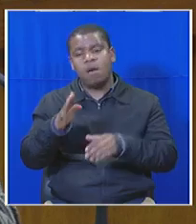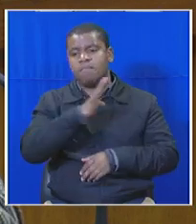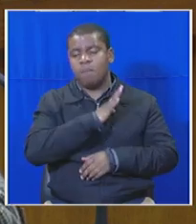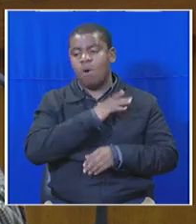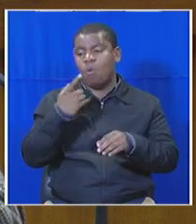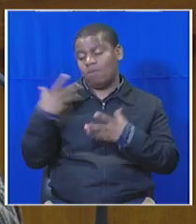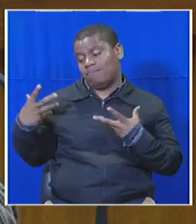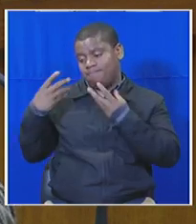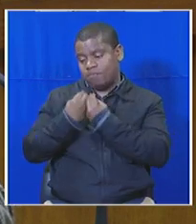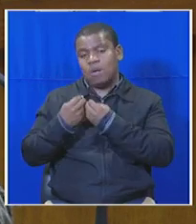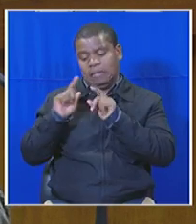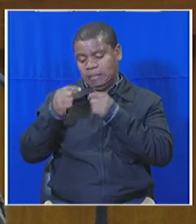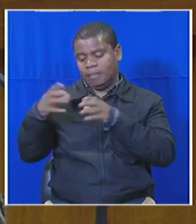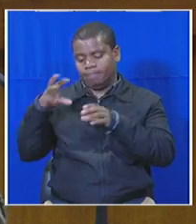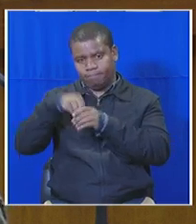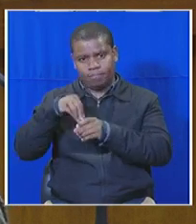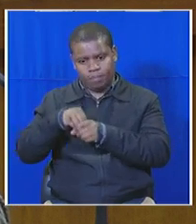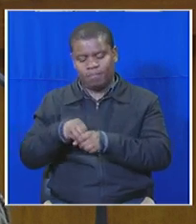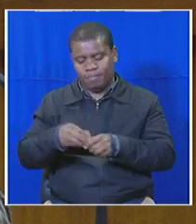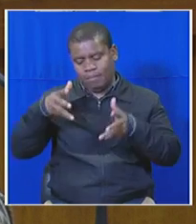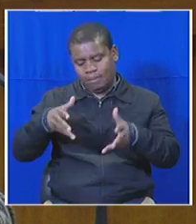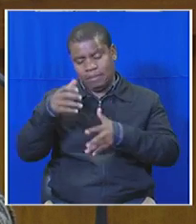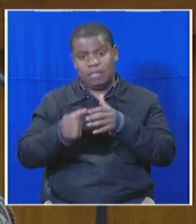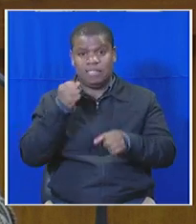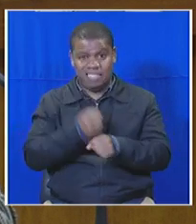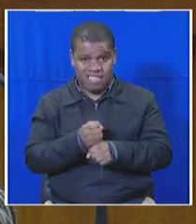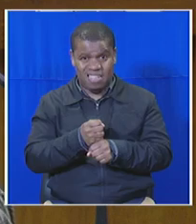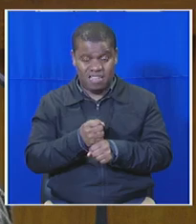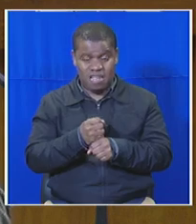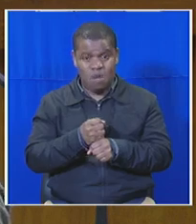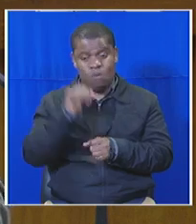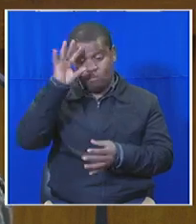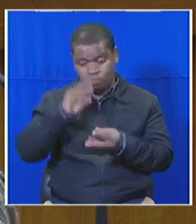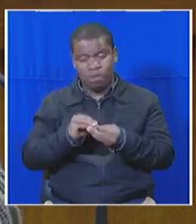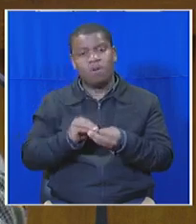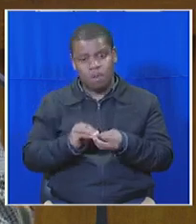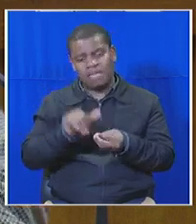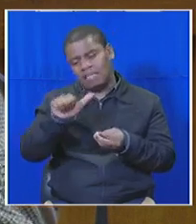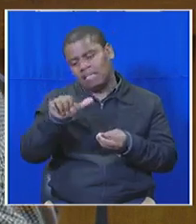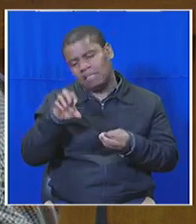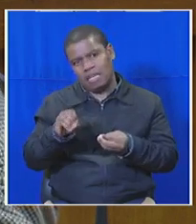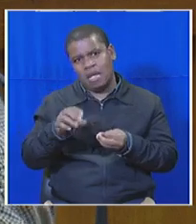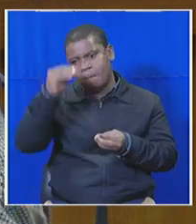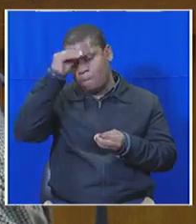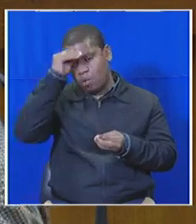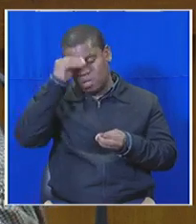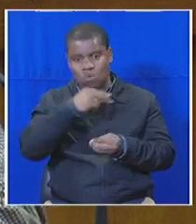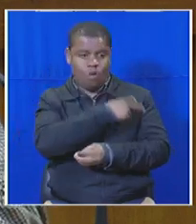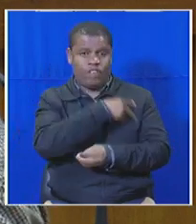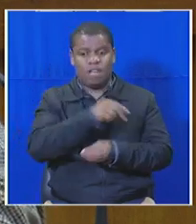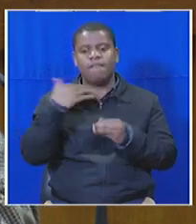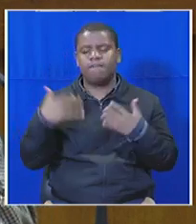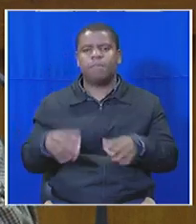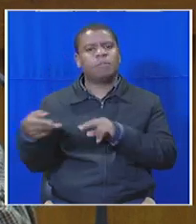sights. So far this year, we have lost 60 police officers. May their souls rest in peace. And if we do